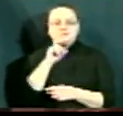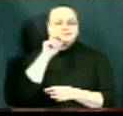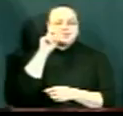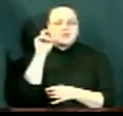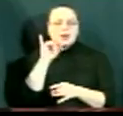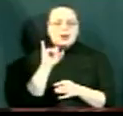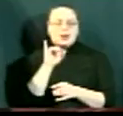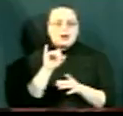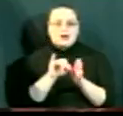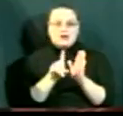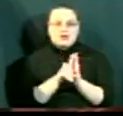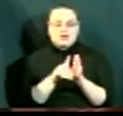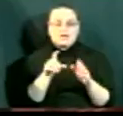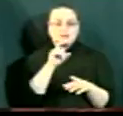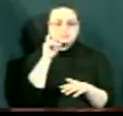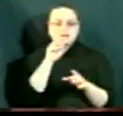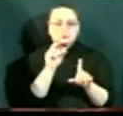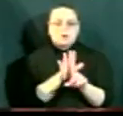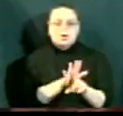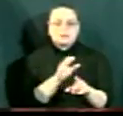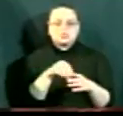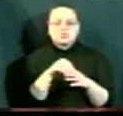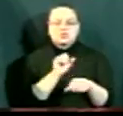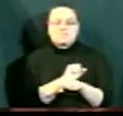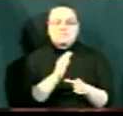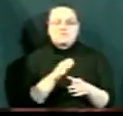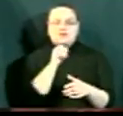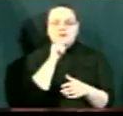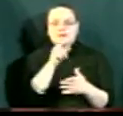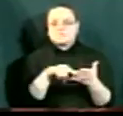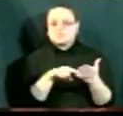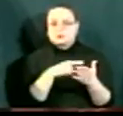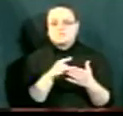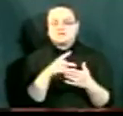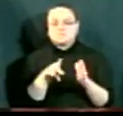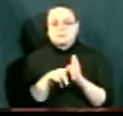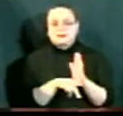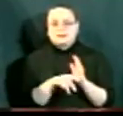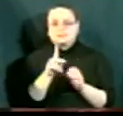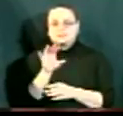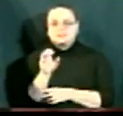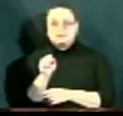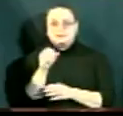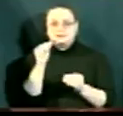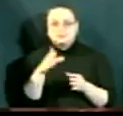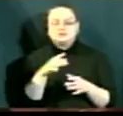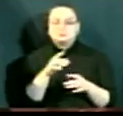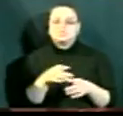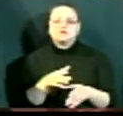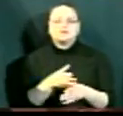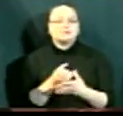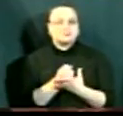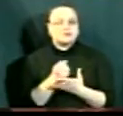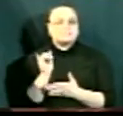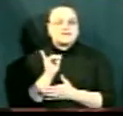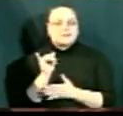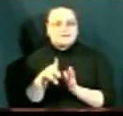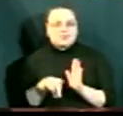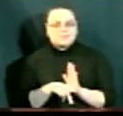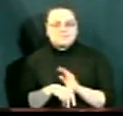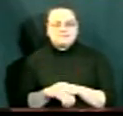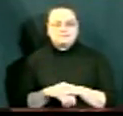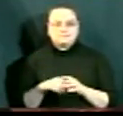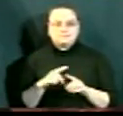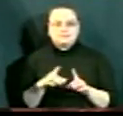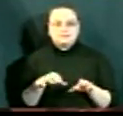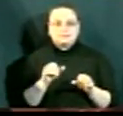and sexual orientation in their employment non-discrimination policies. KCS teachers deserve the same policy. But